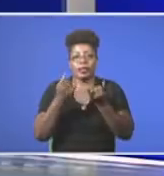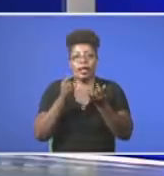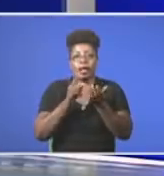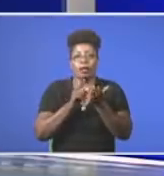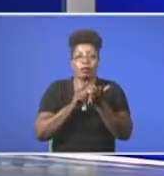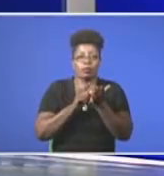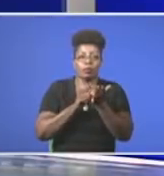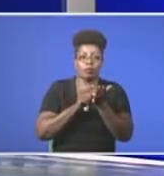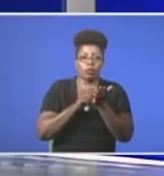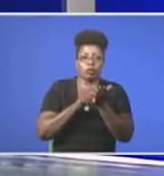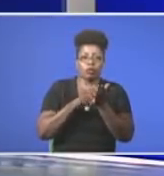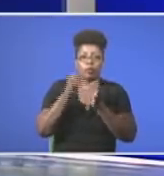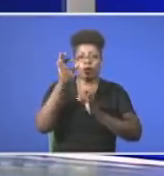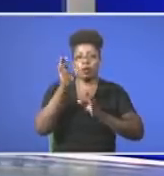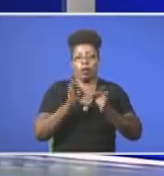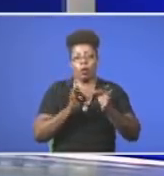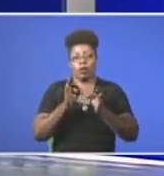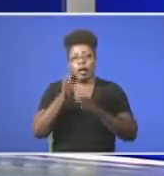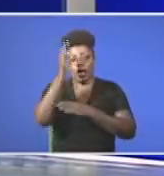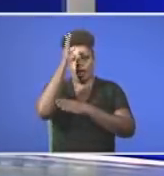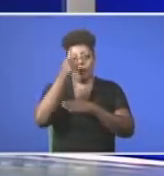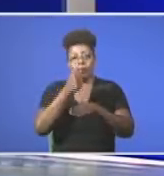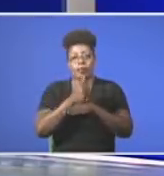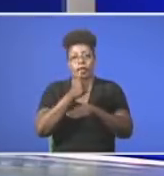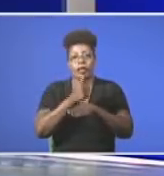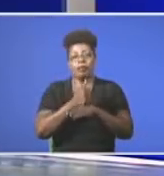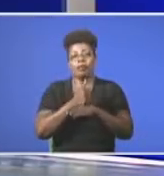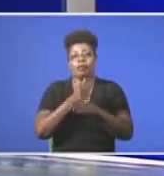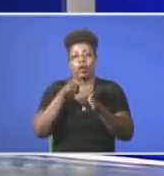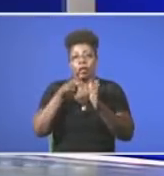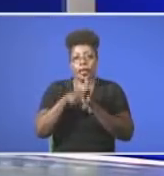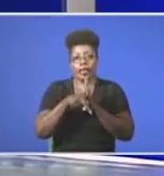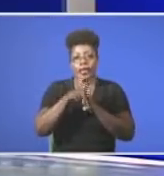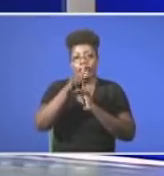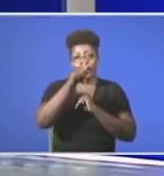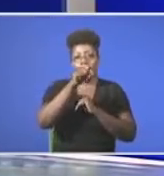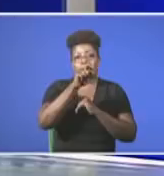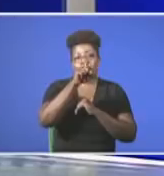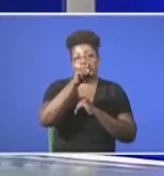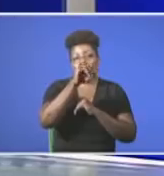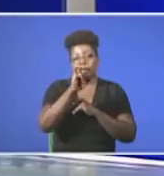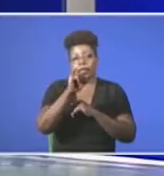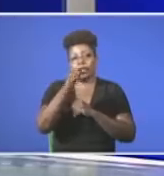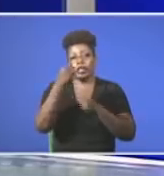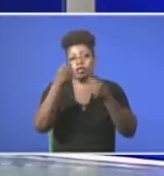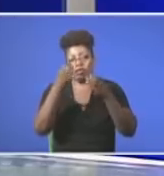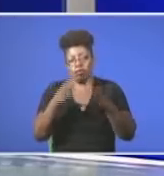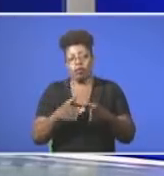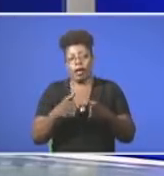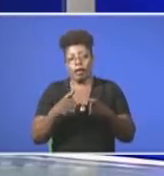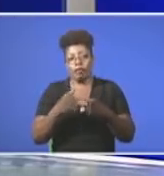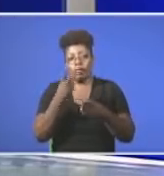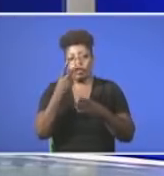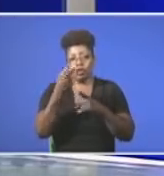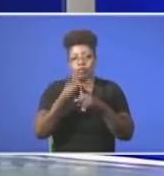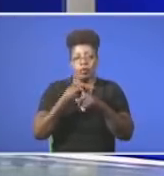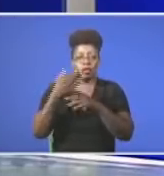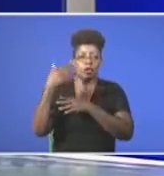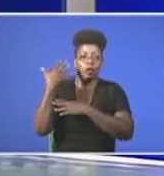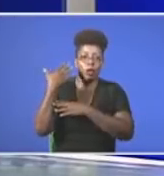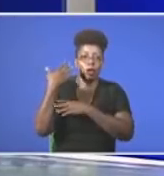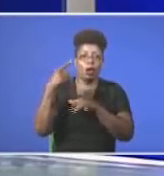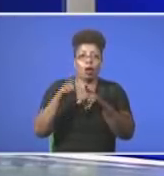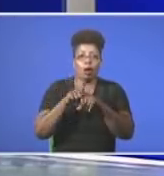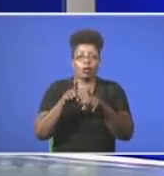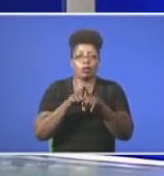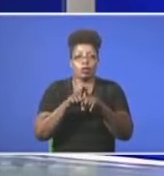courts. A man was charged in the magistrate's court with the murder of a taxi driver 2 months ago at the Hollywood subdivision off Cowpen Road. He was